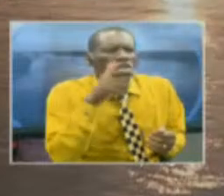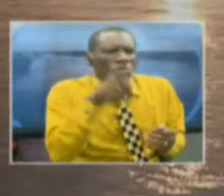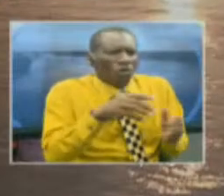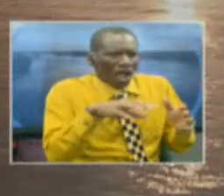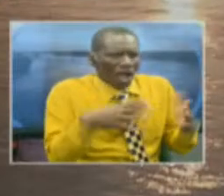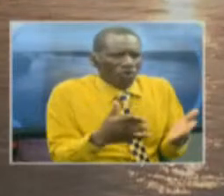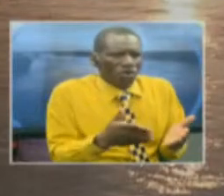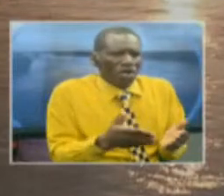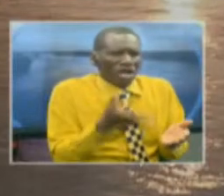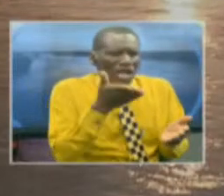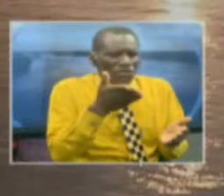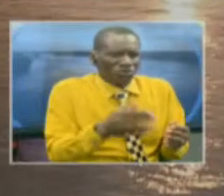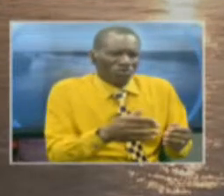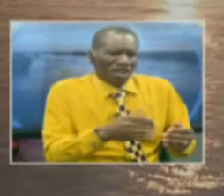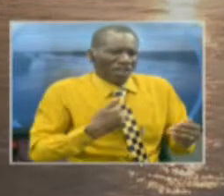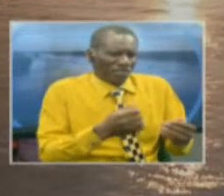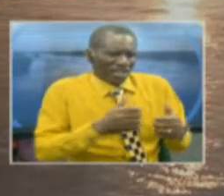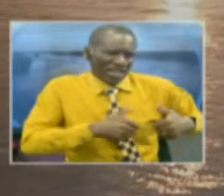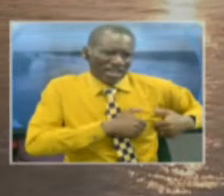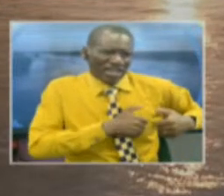you currently dating?